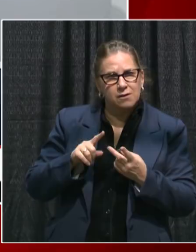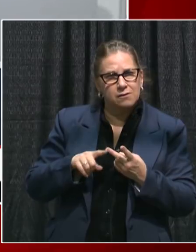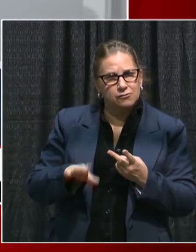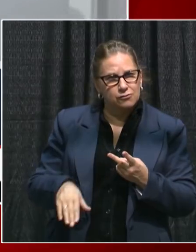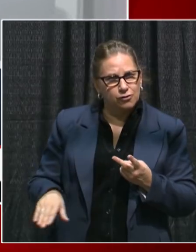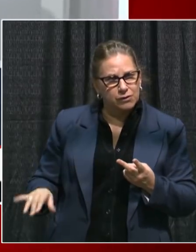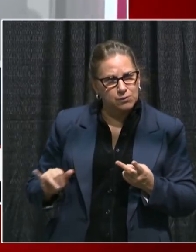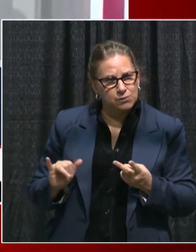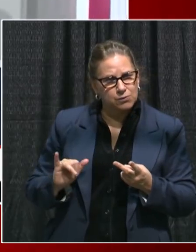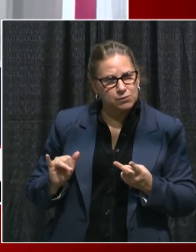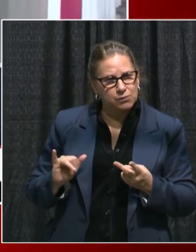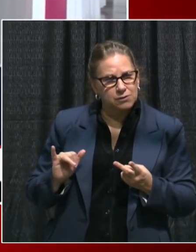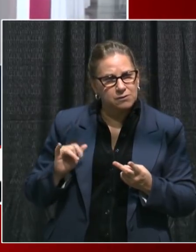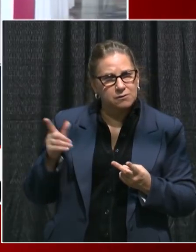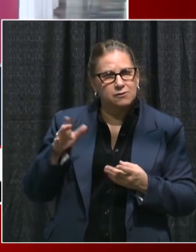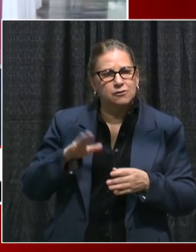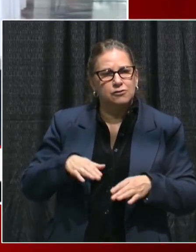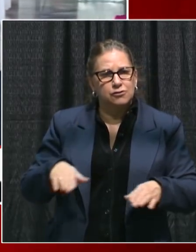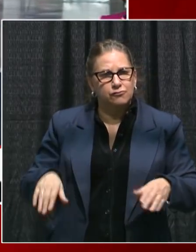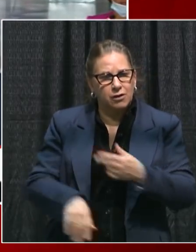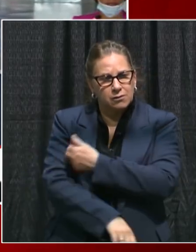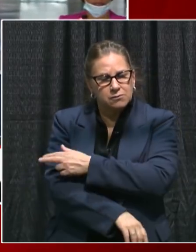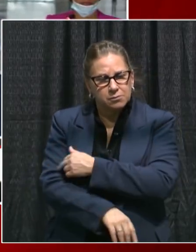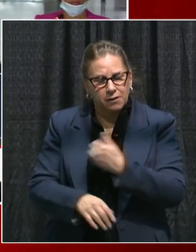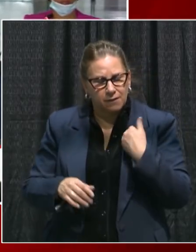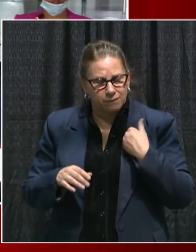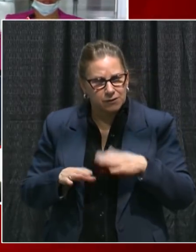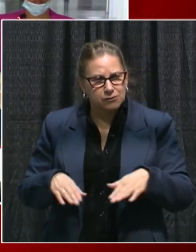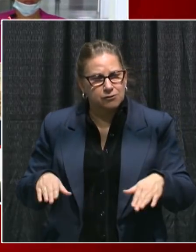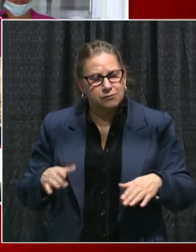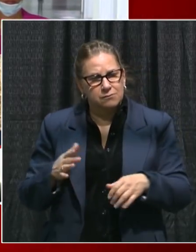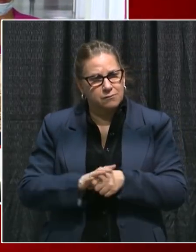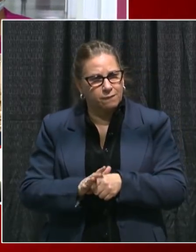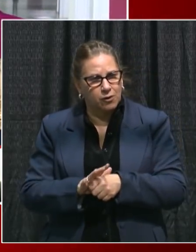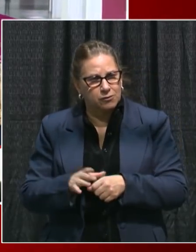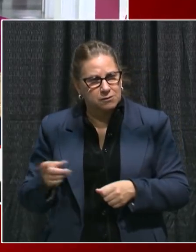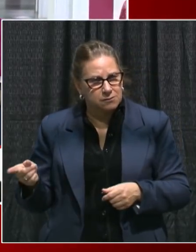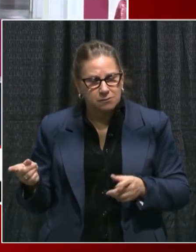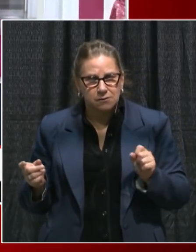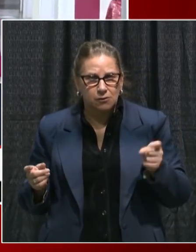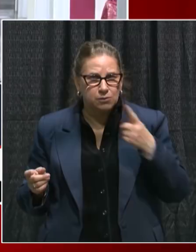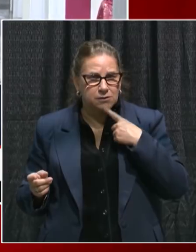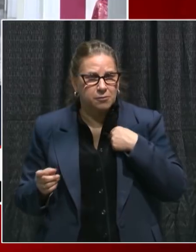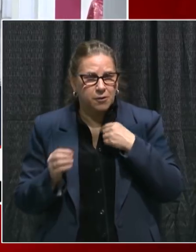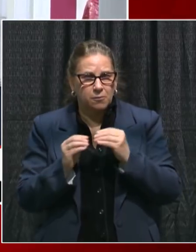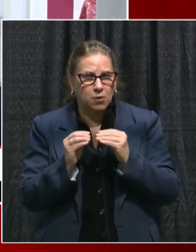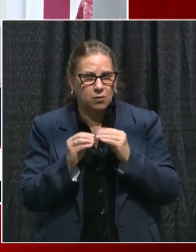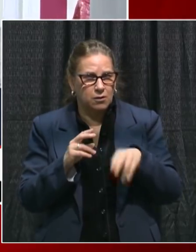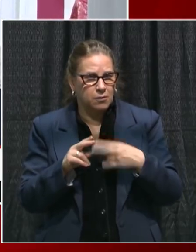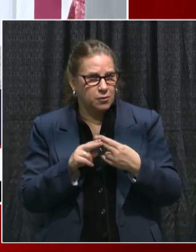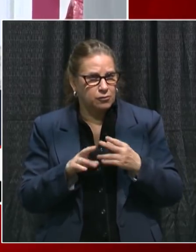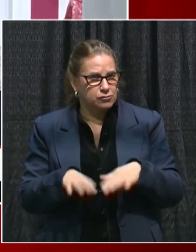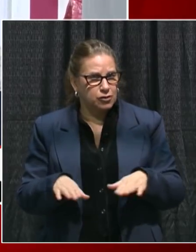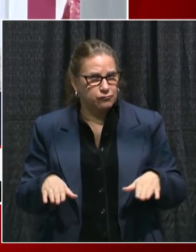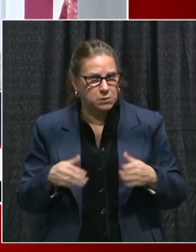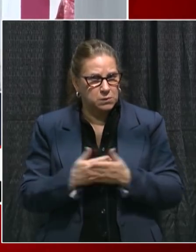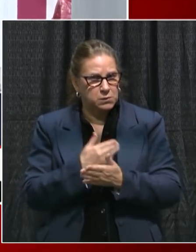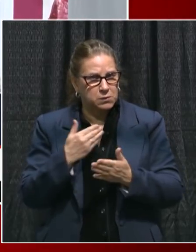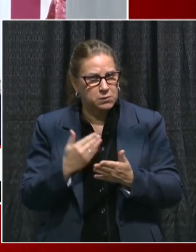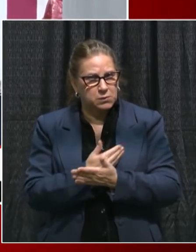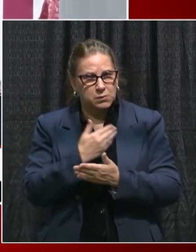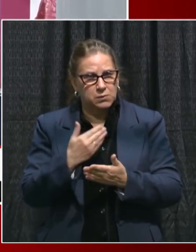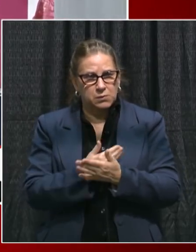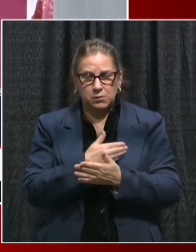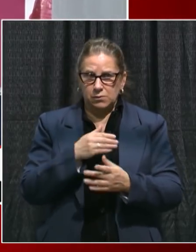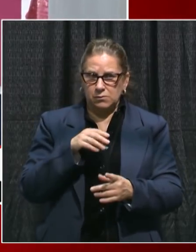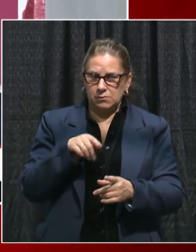Hospital. What can you tell us at all about these new cases and how it's impacting Washington, D.C., and particularly